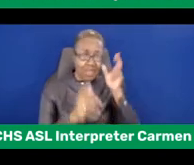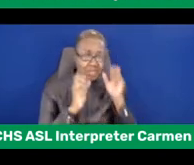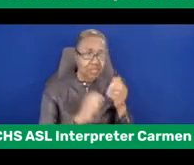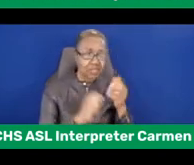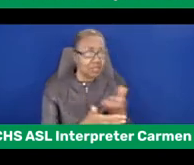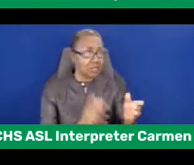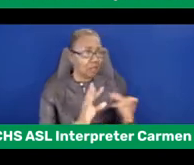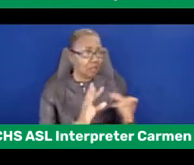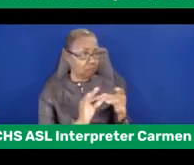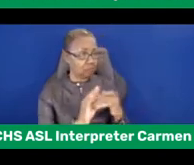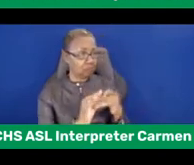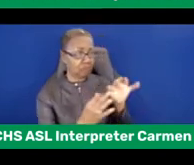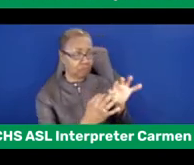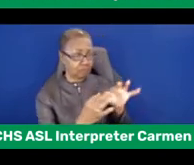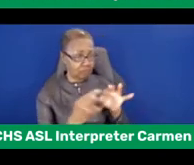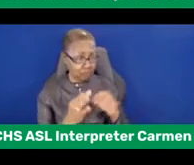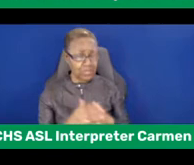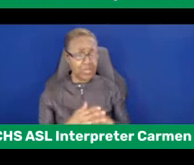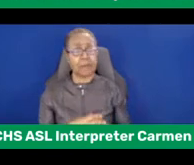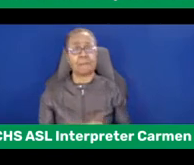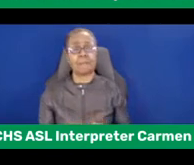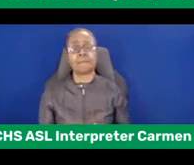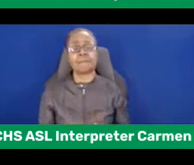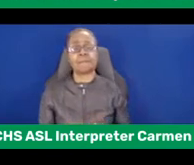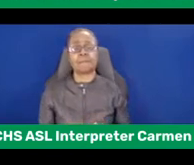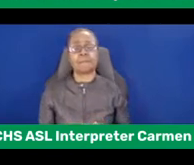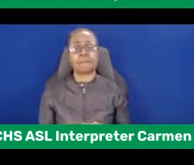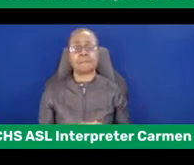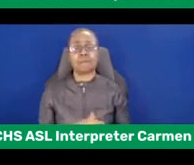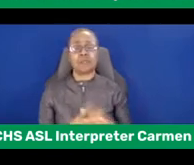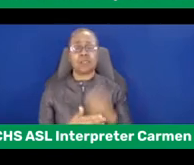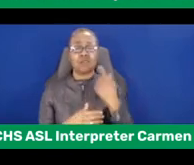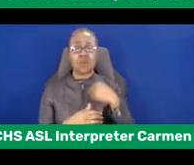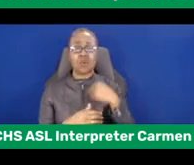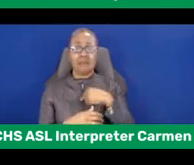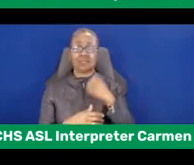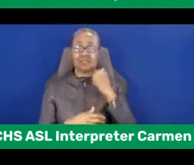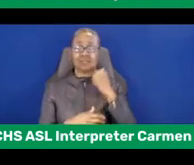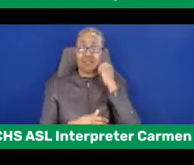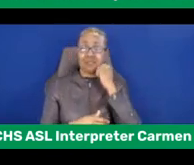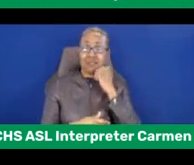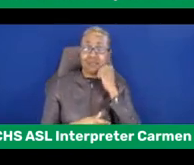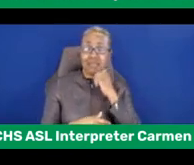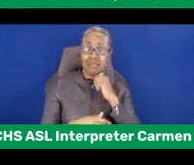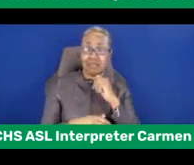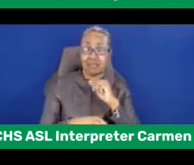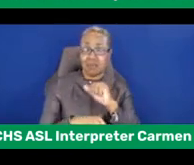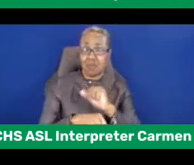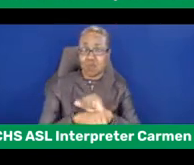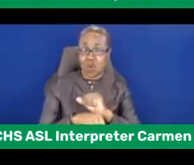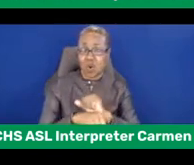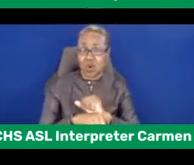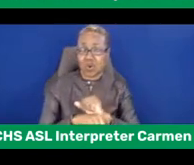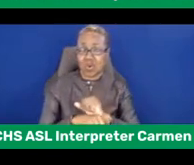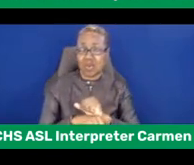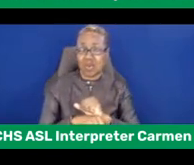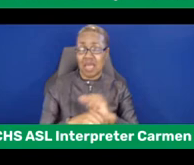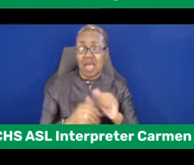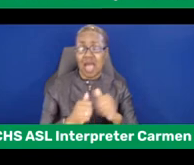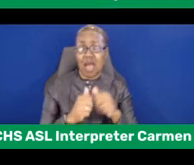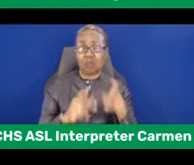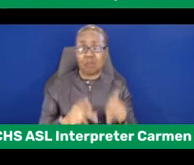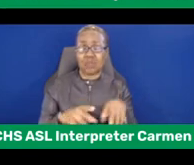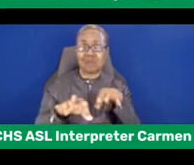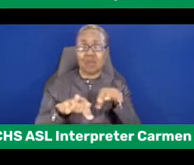say. And I think for us daily, we're placed in situations where how somebody